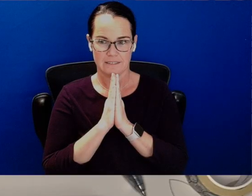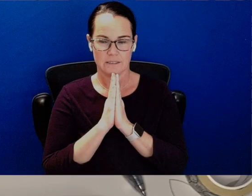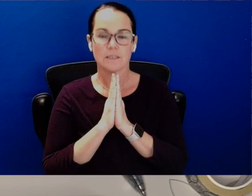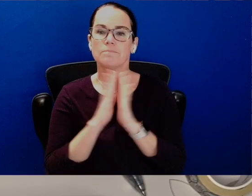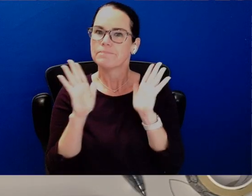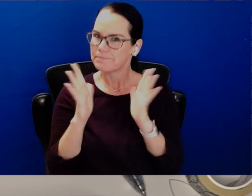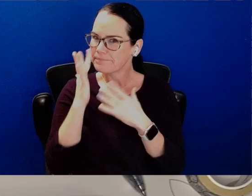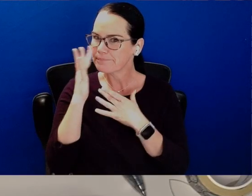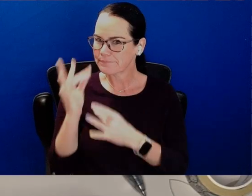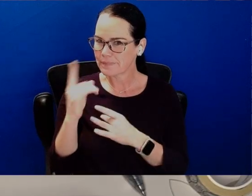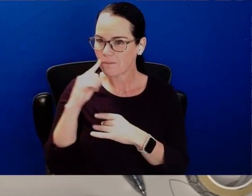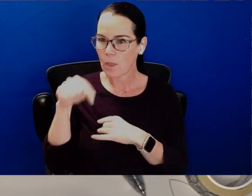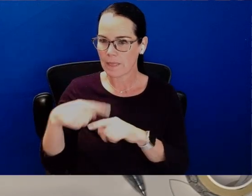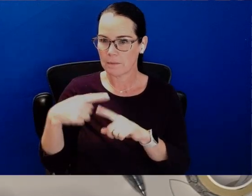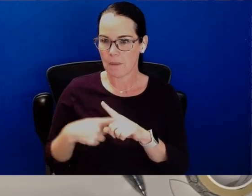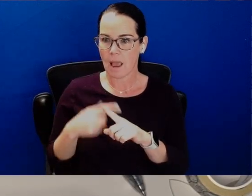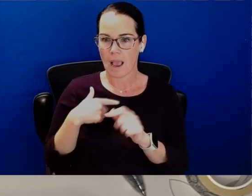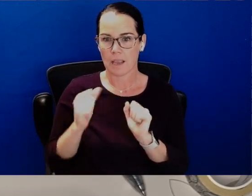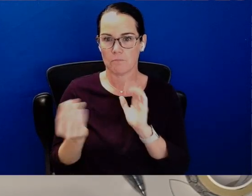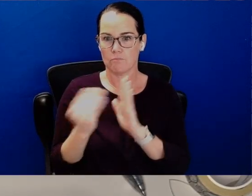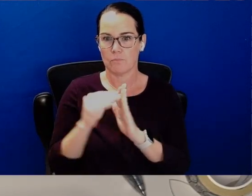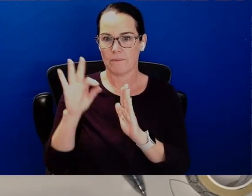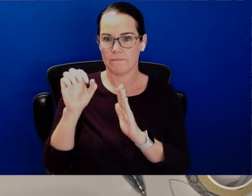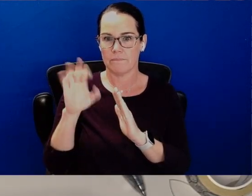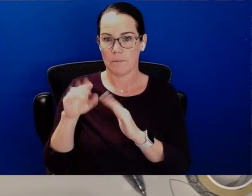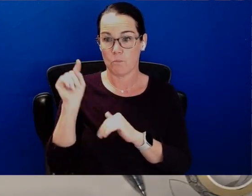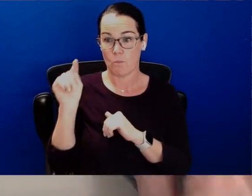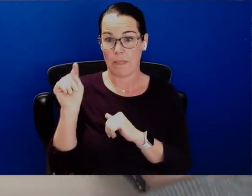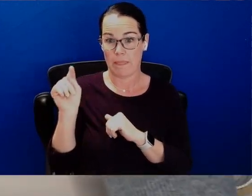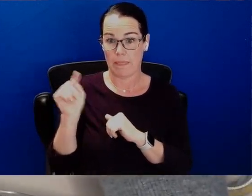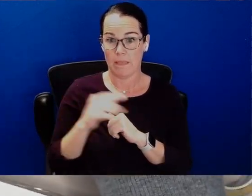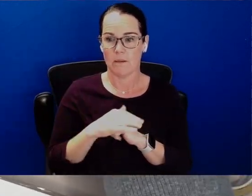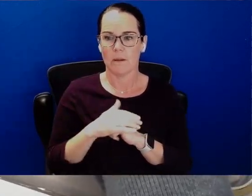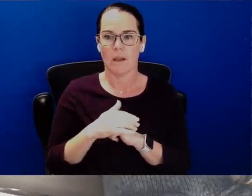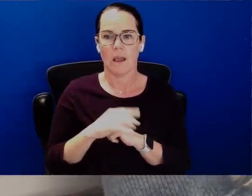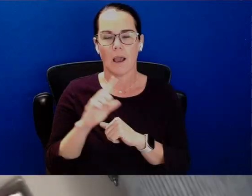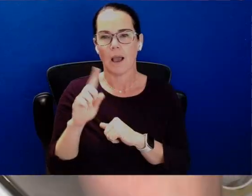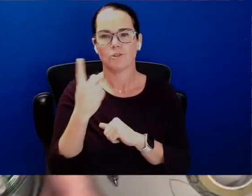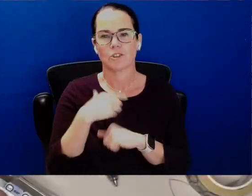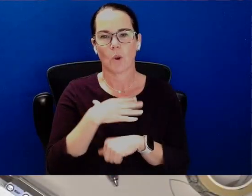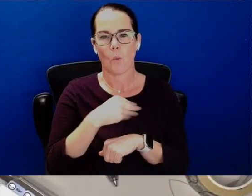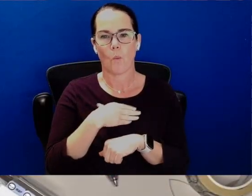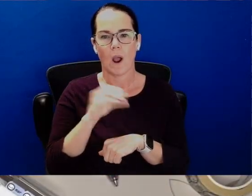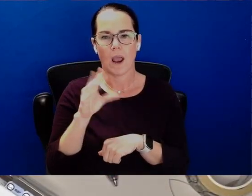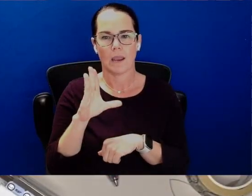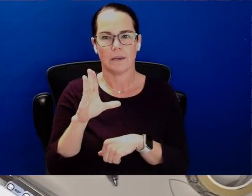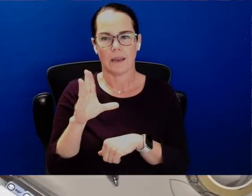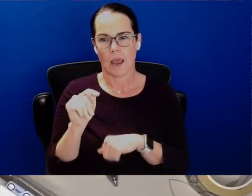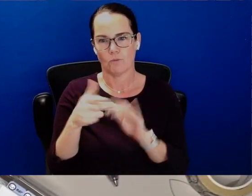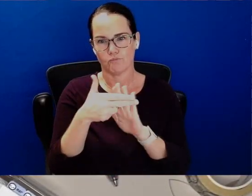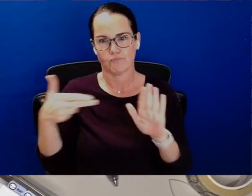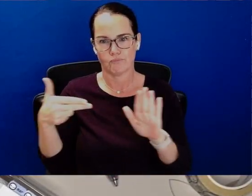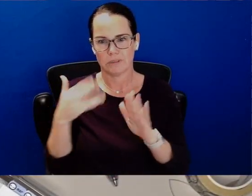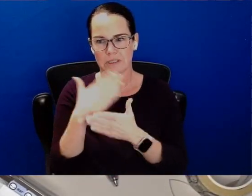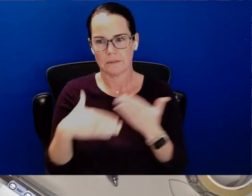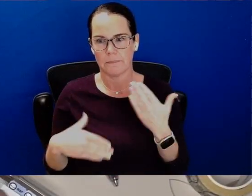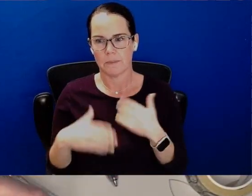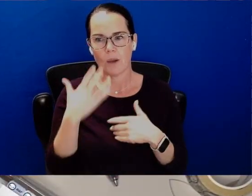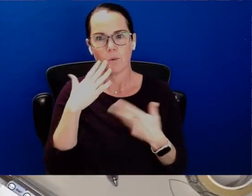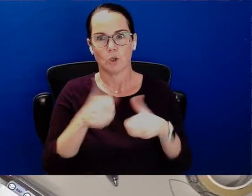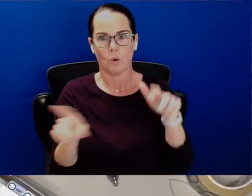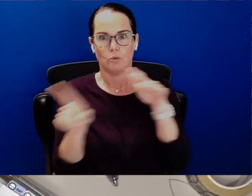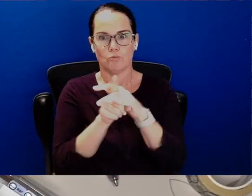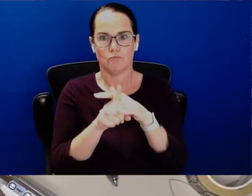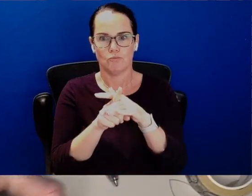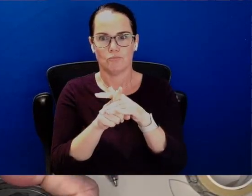What's interesting is for this month, I can put February right here. I'm just gonna white out some of that so it doesn't pop